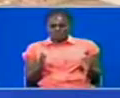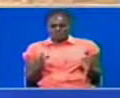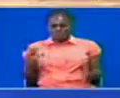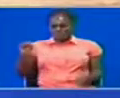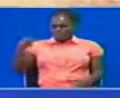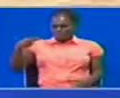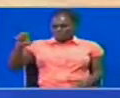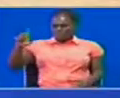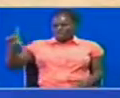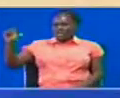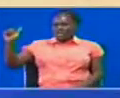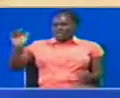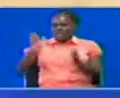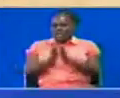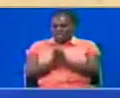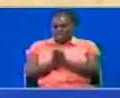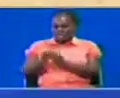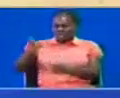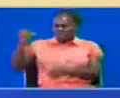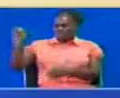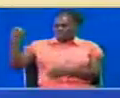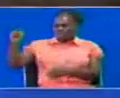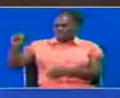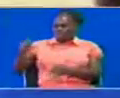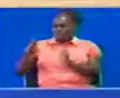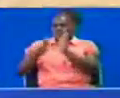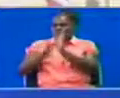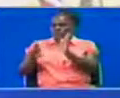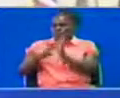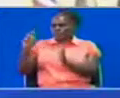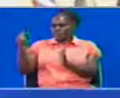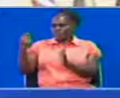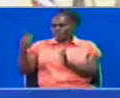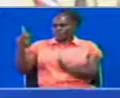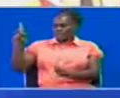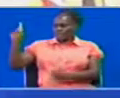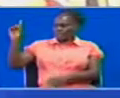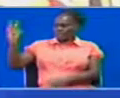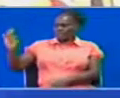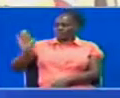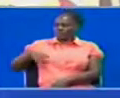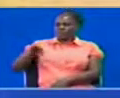Shella Chepkoril and also Jocelyn Jepkosge line up to represent the Kenya Defence Forces